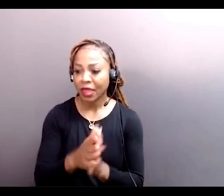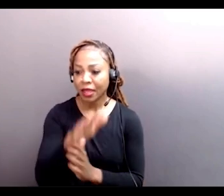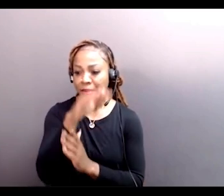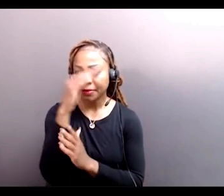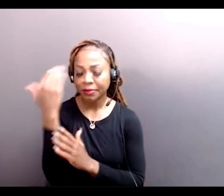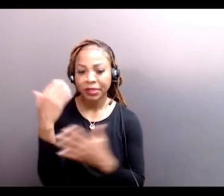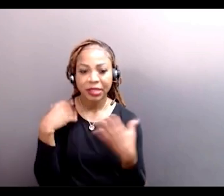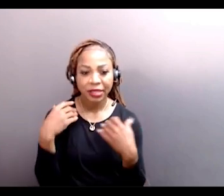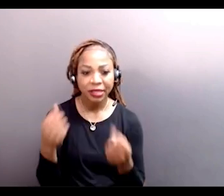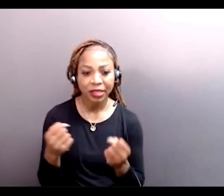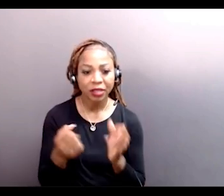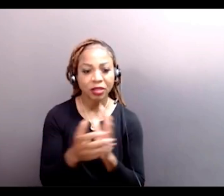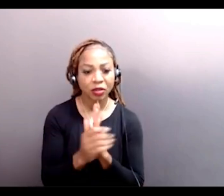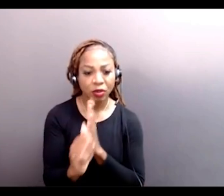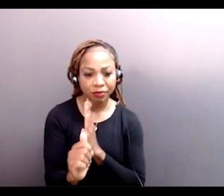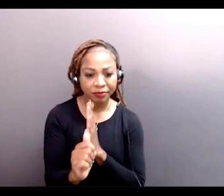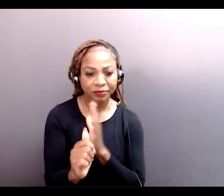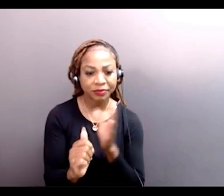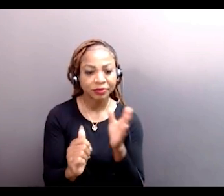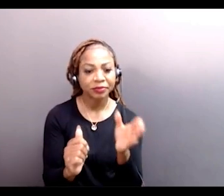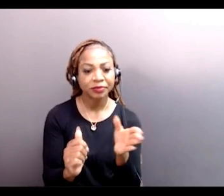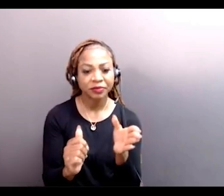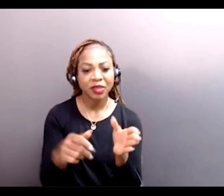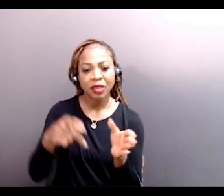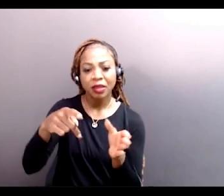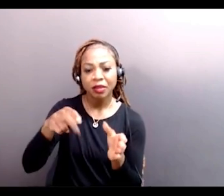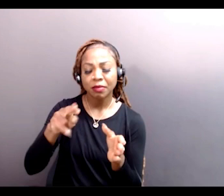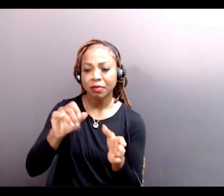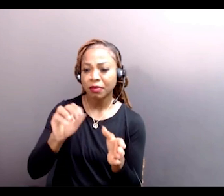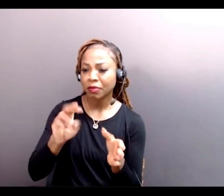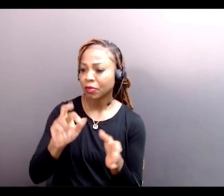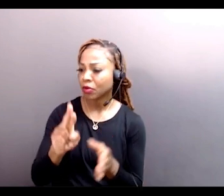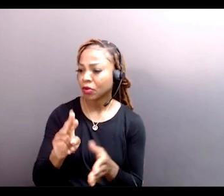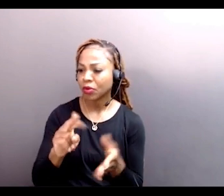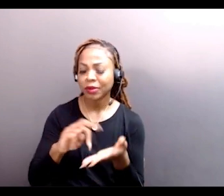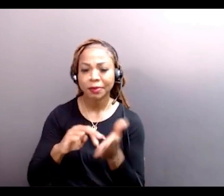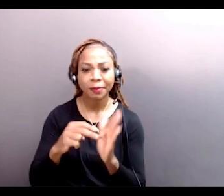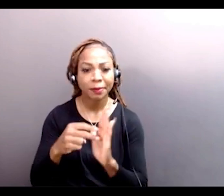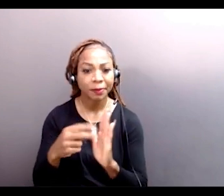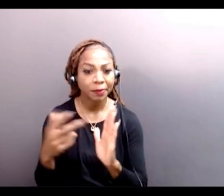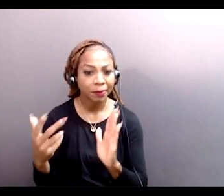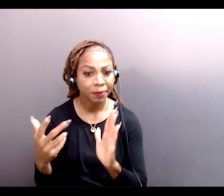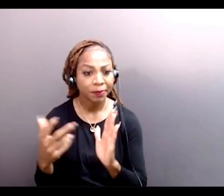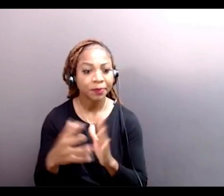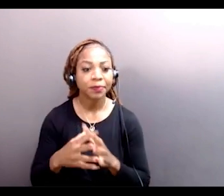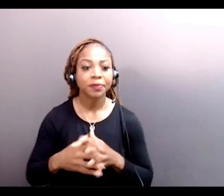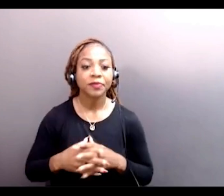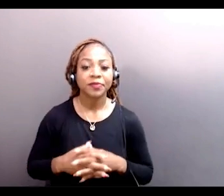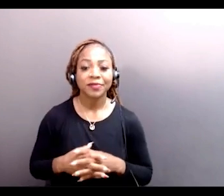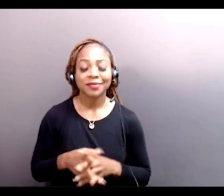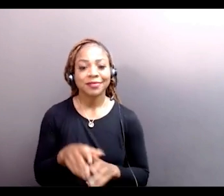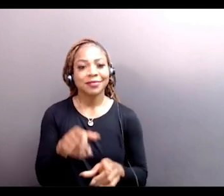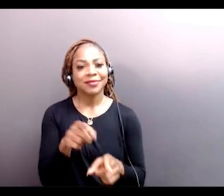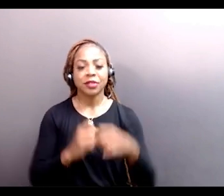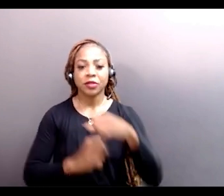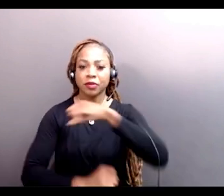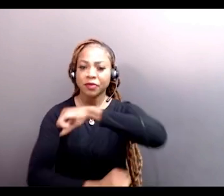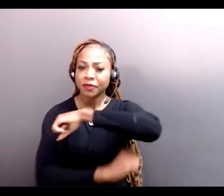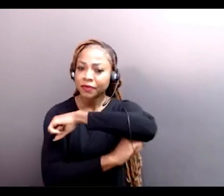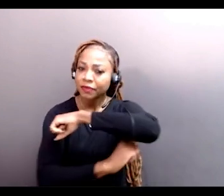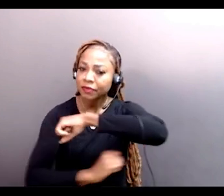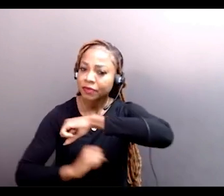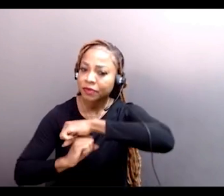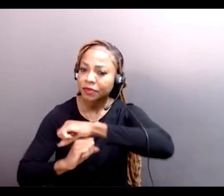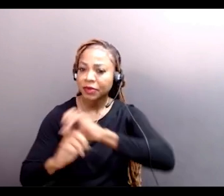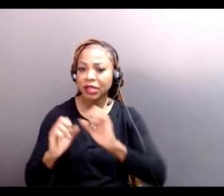talking about, I think Dr. Dryden did that during the last session, about what we need to know, right? And so what the Black Health Primer is it's a